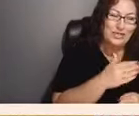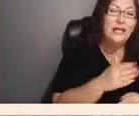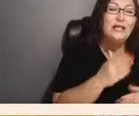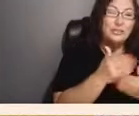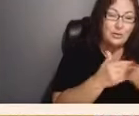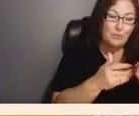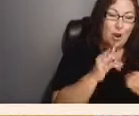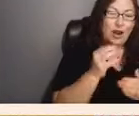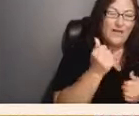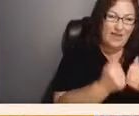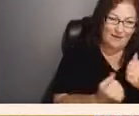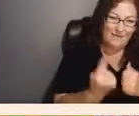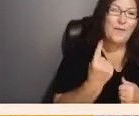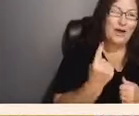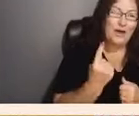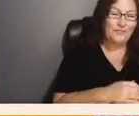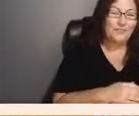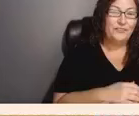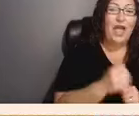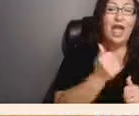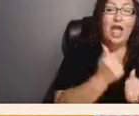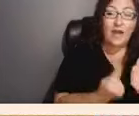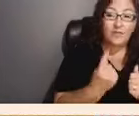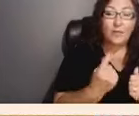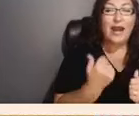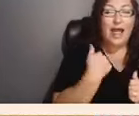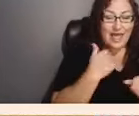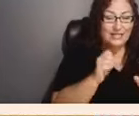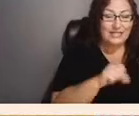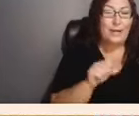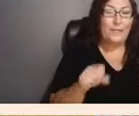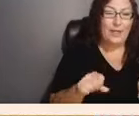everybody. Everyone has the ability.